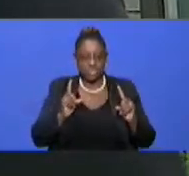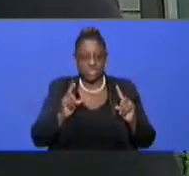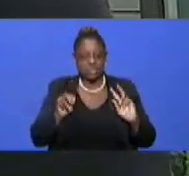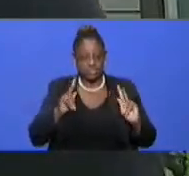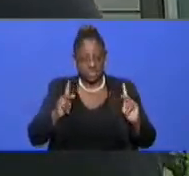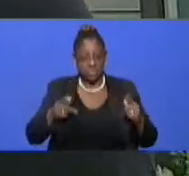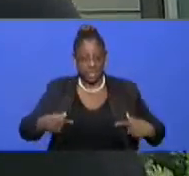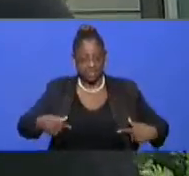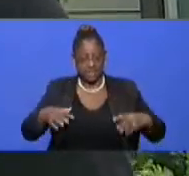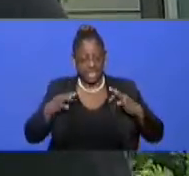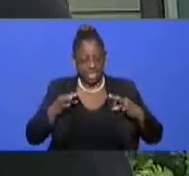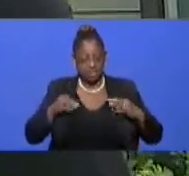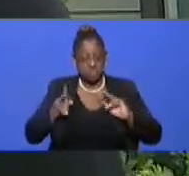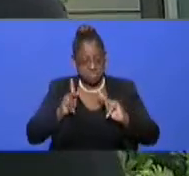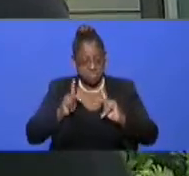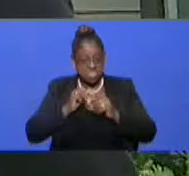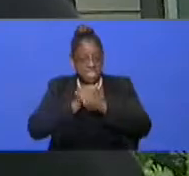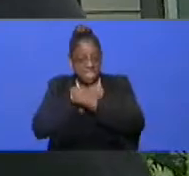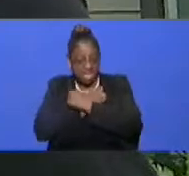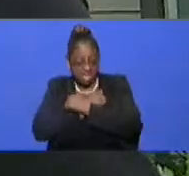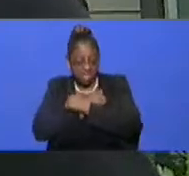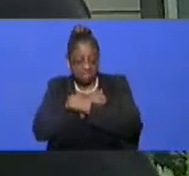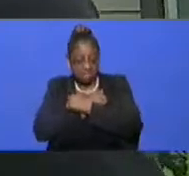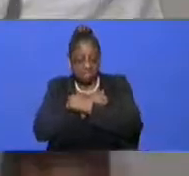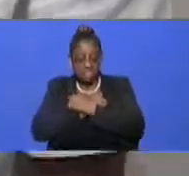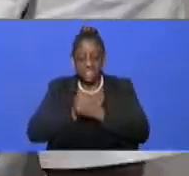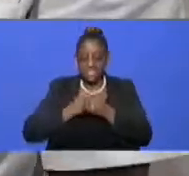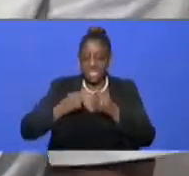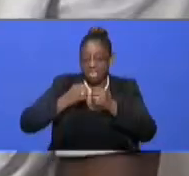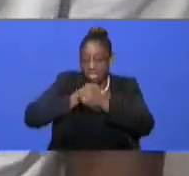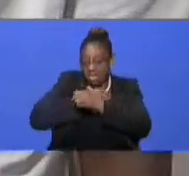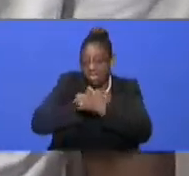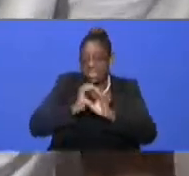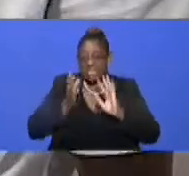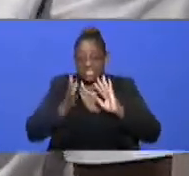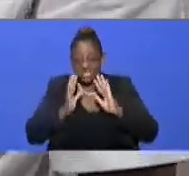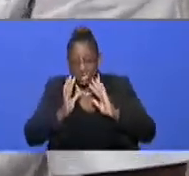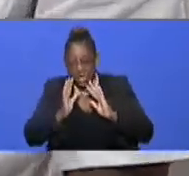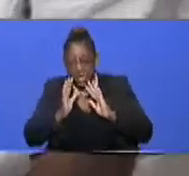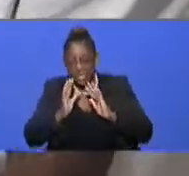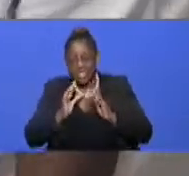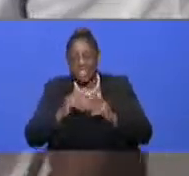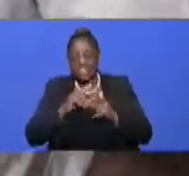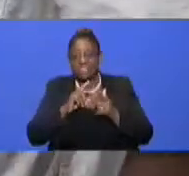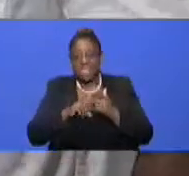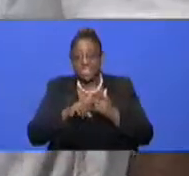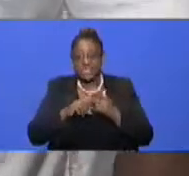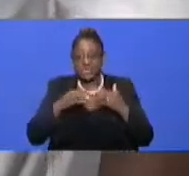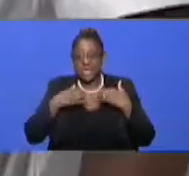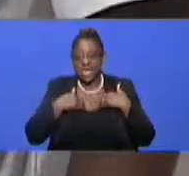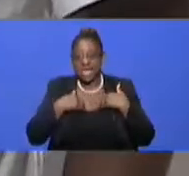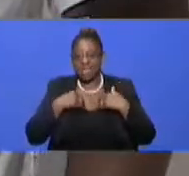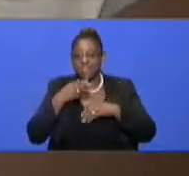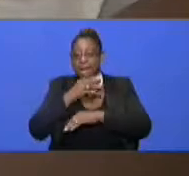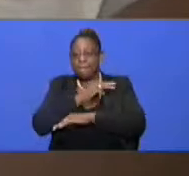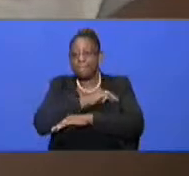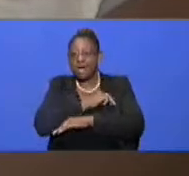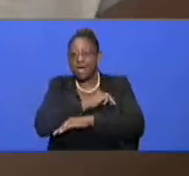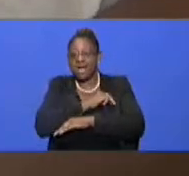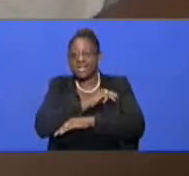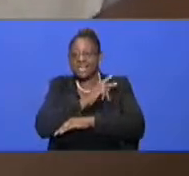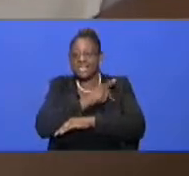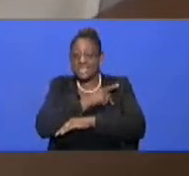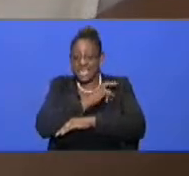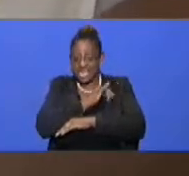have like people that they love, that they hug and talk. And for Barbadian visual artist Mark King, he followed